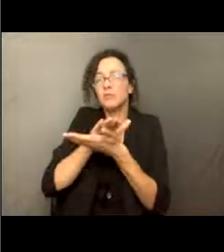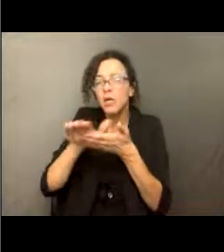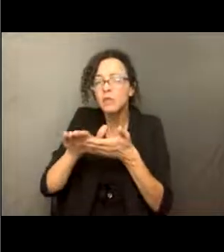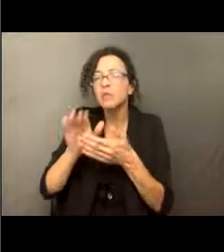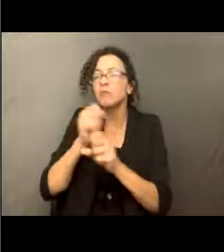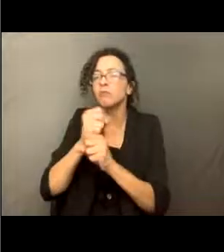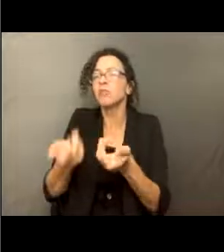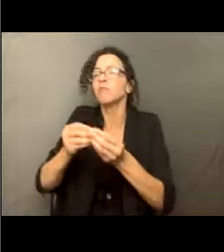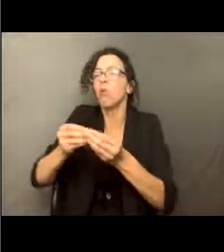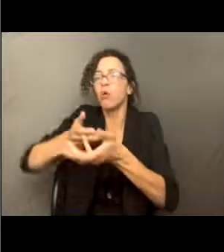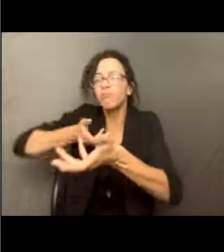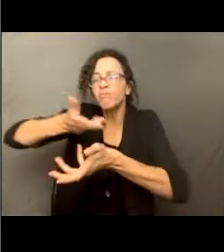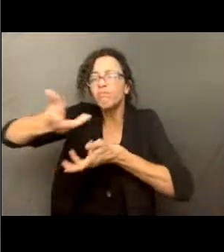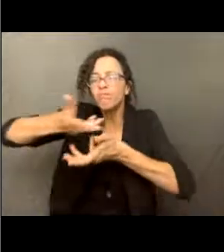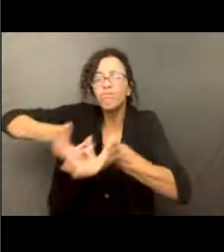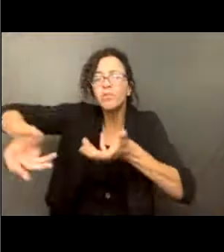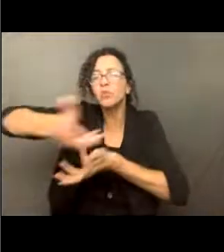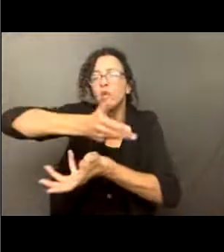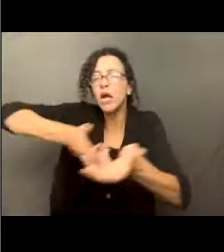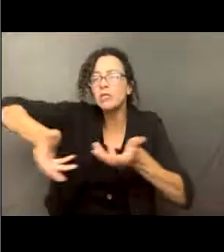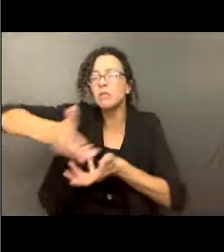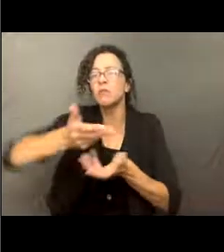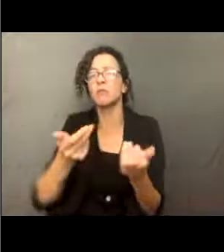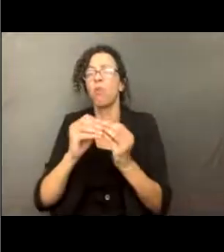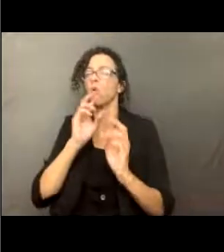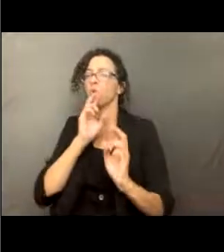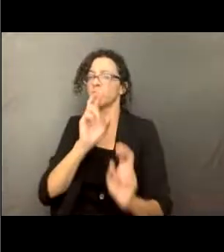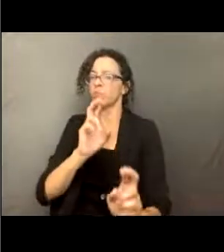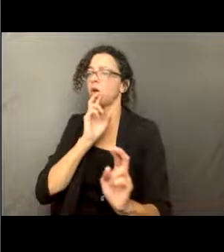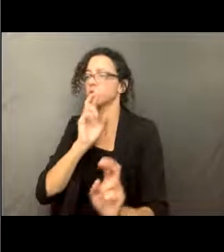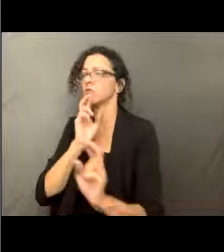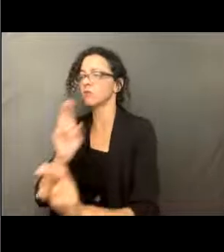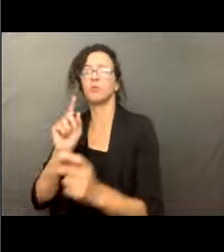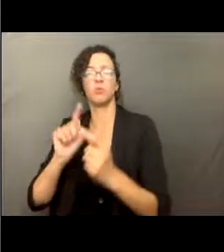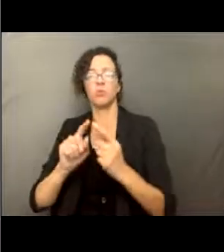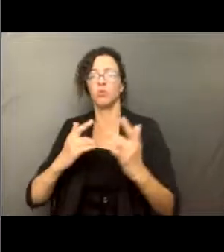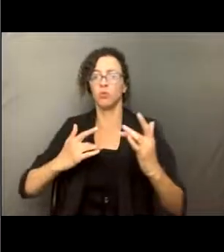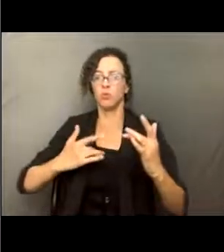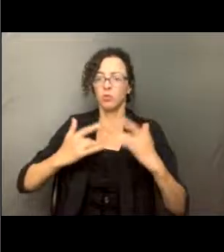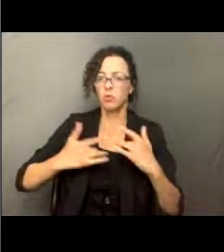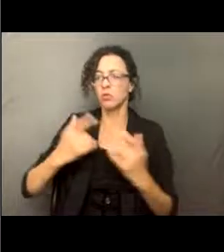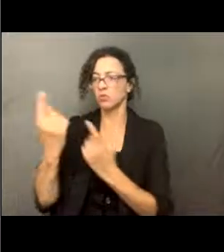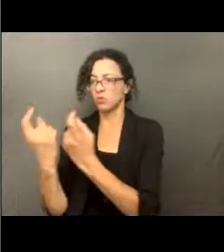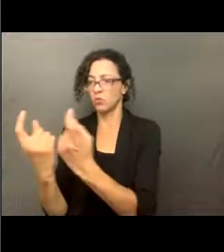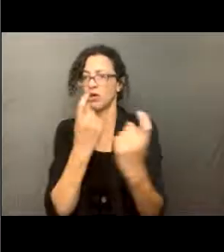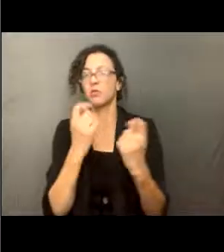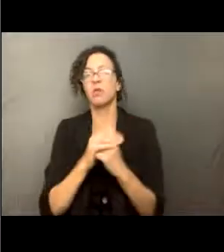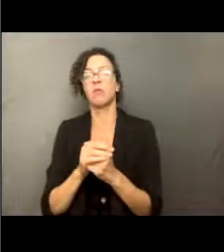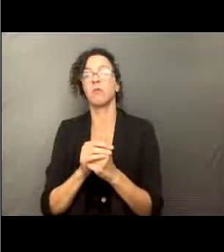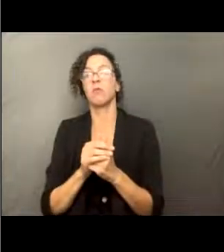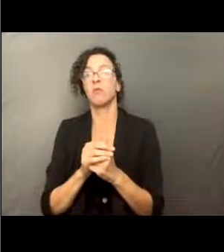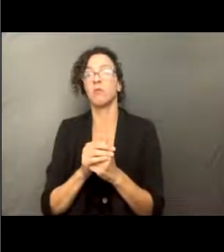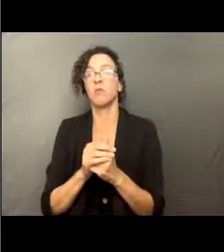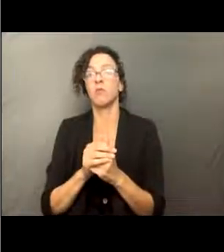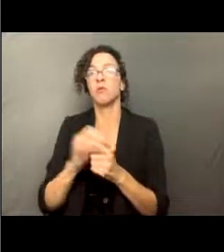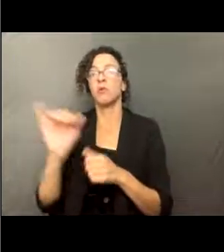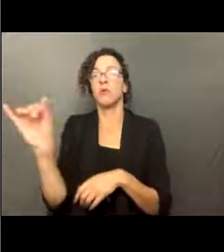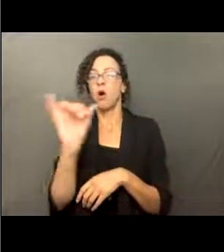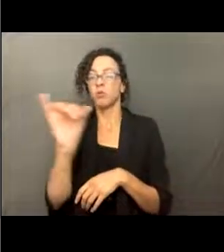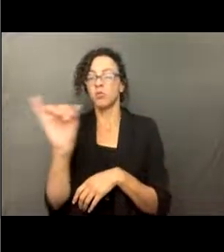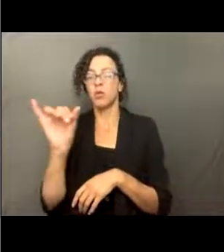more responsive to questions and concerns. And it was obvious at sometimes that, you know, we had the wrong people in the room. We should have had LA Metro or the